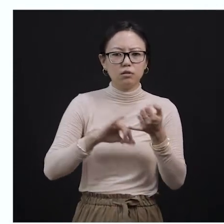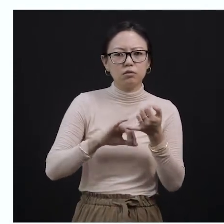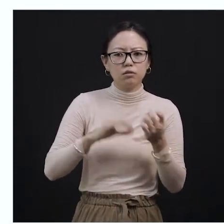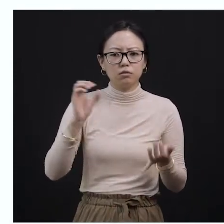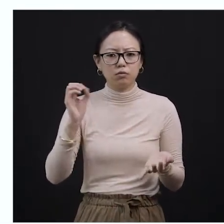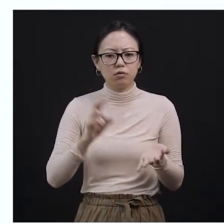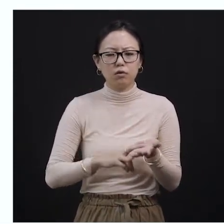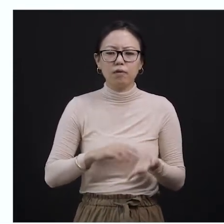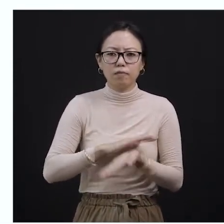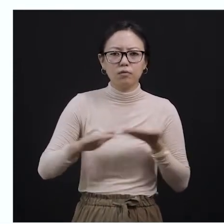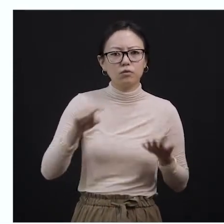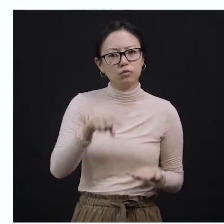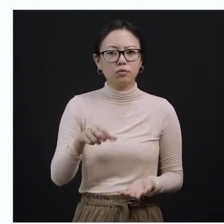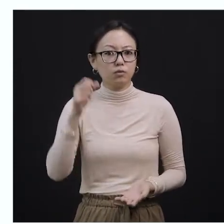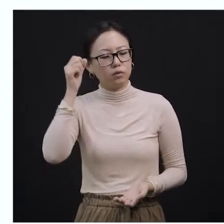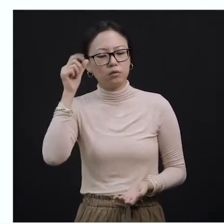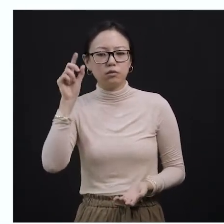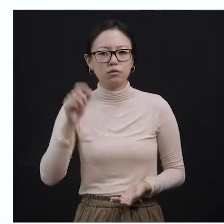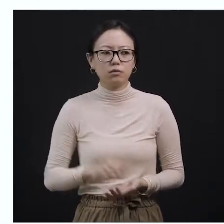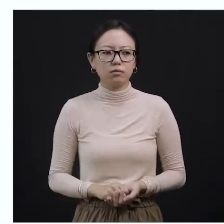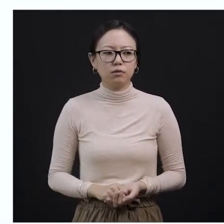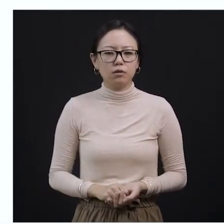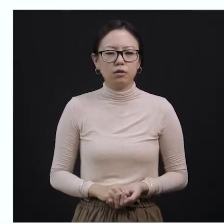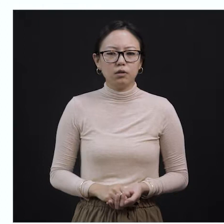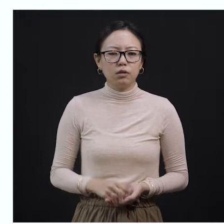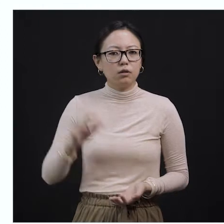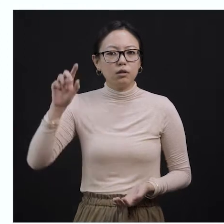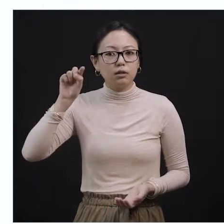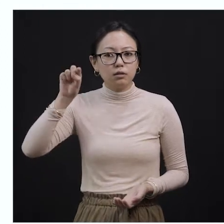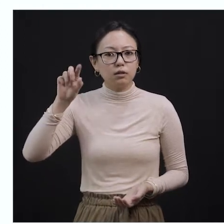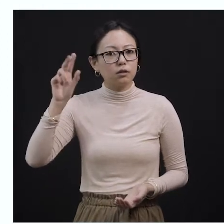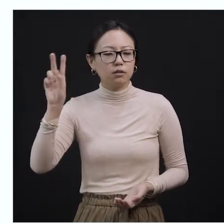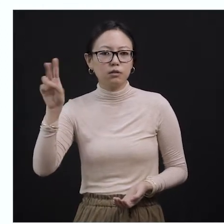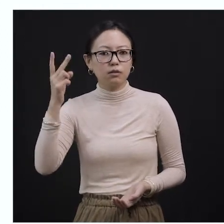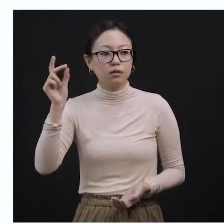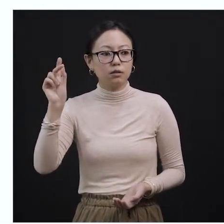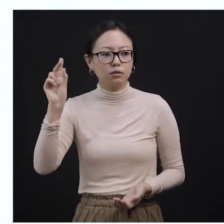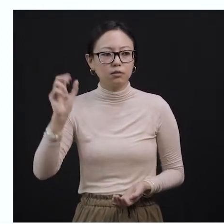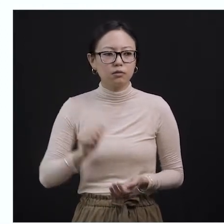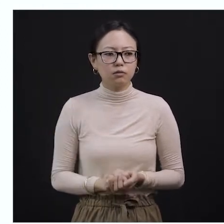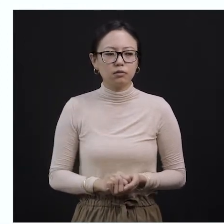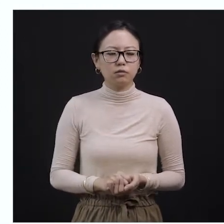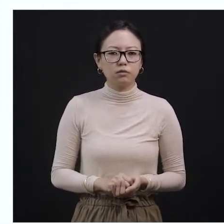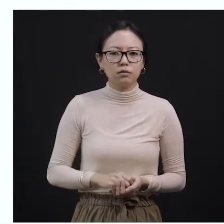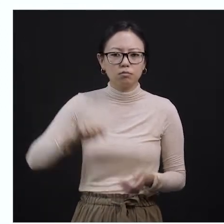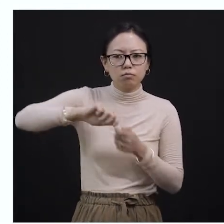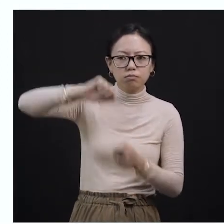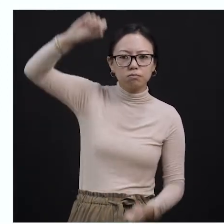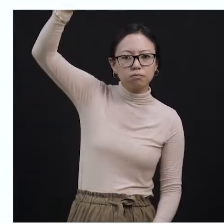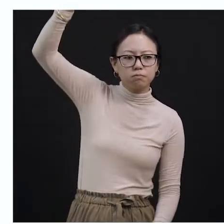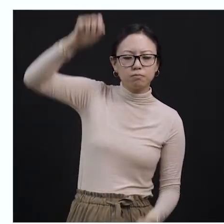this. Next, we will learn to compare and measure length of objects. Length